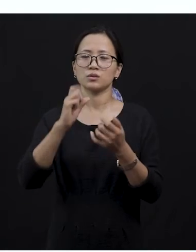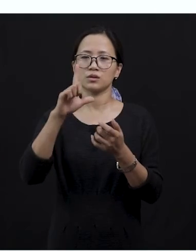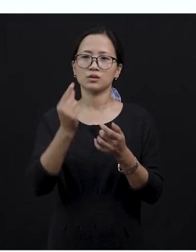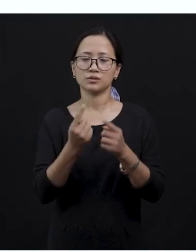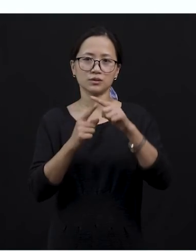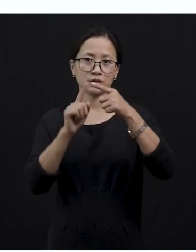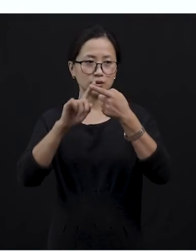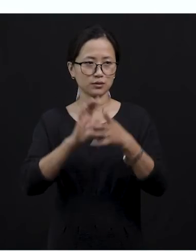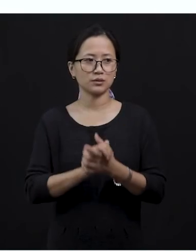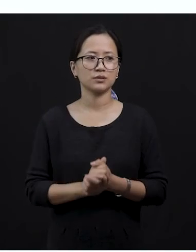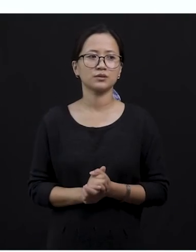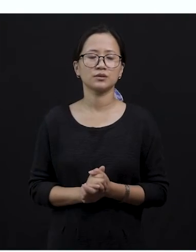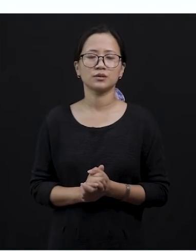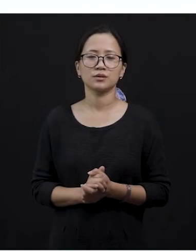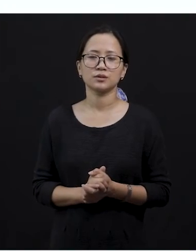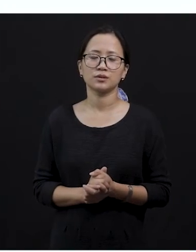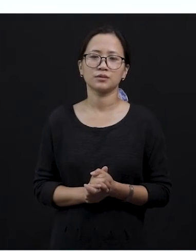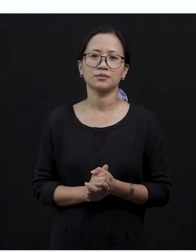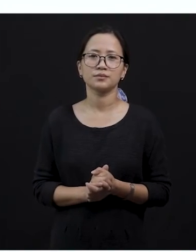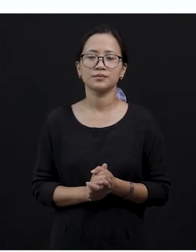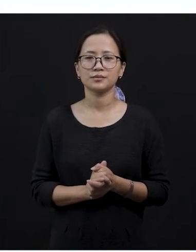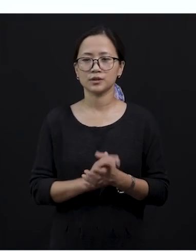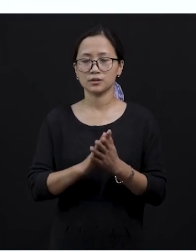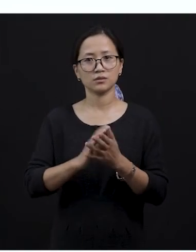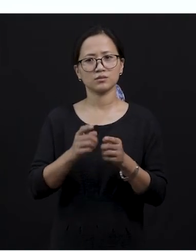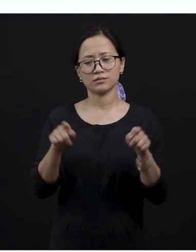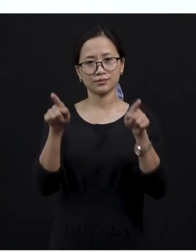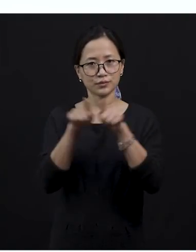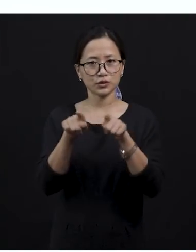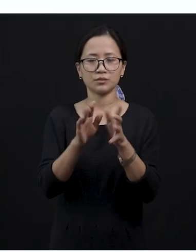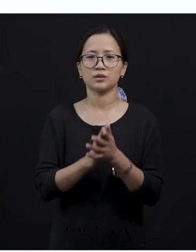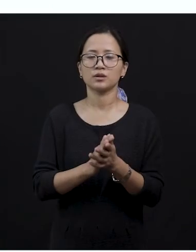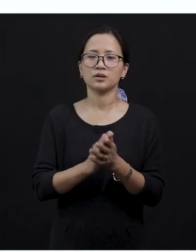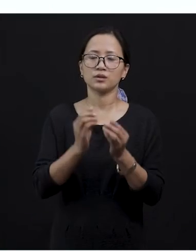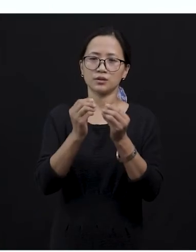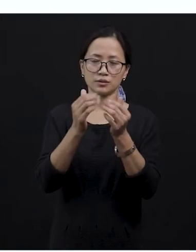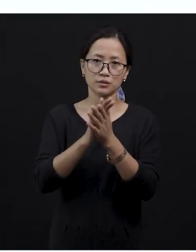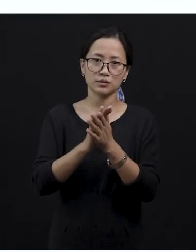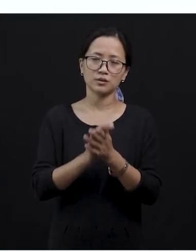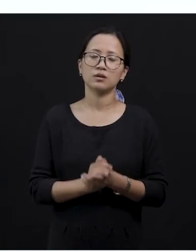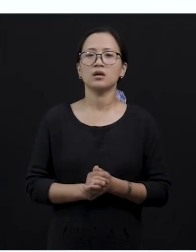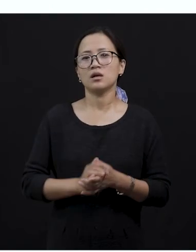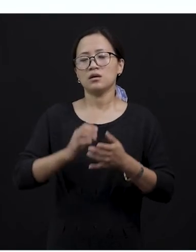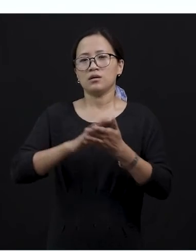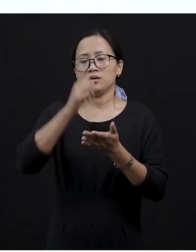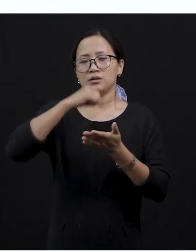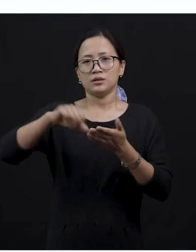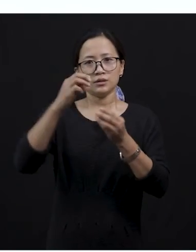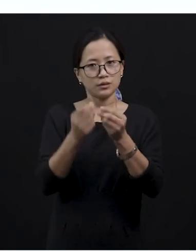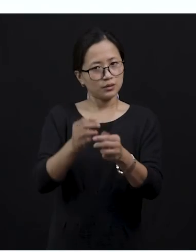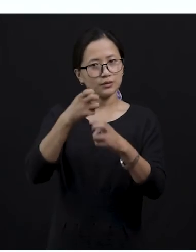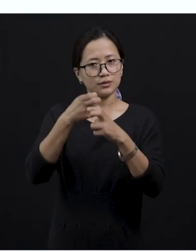solute, children? Solute is the solid. This sugar is solid. Yes or no? So, you add